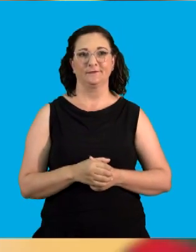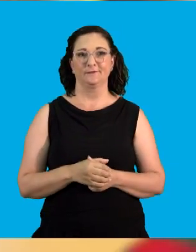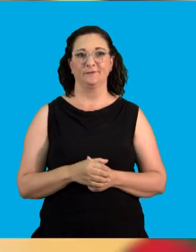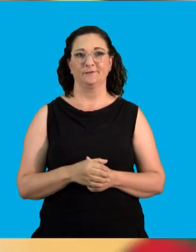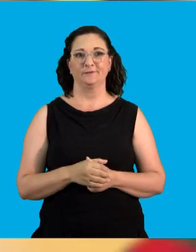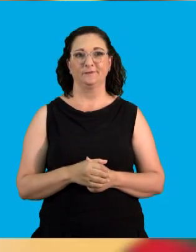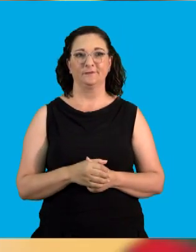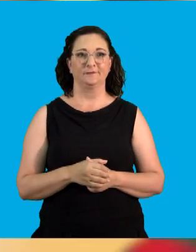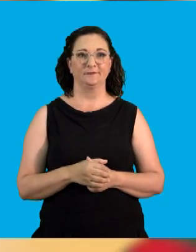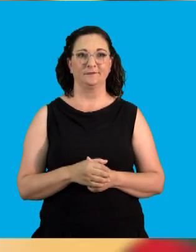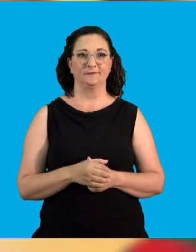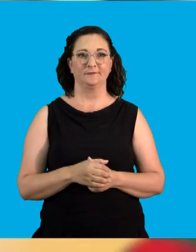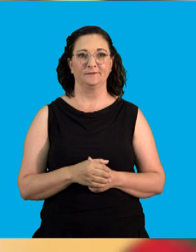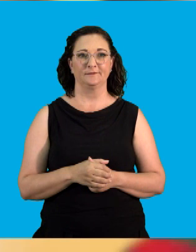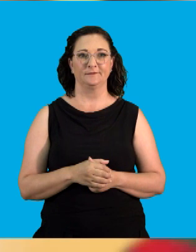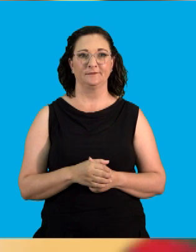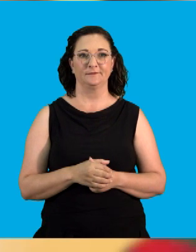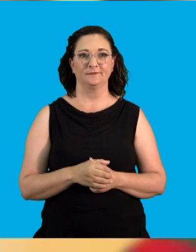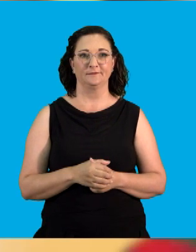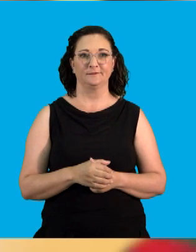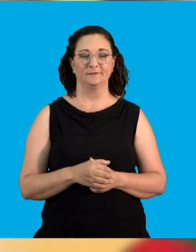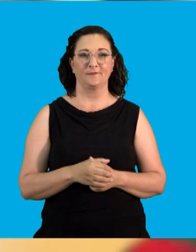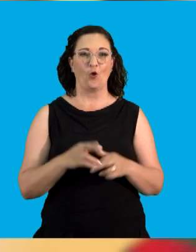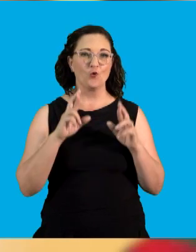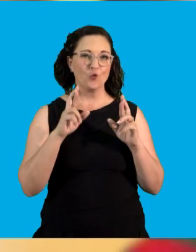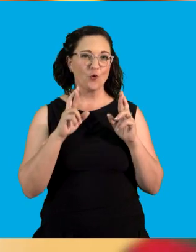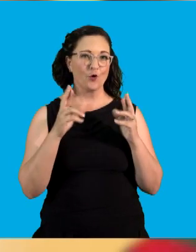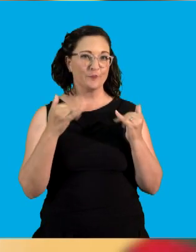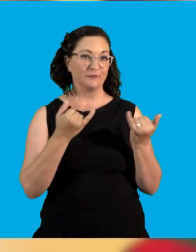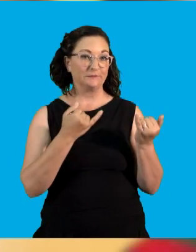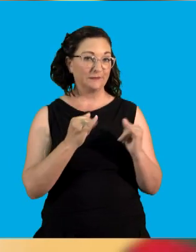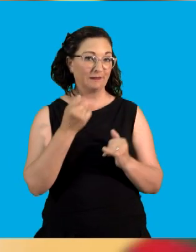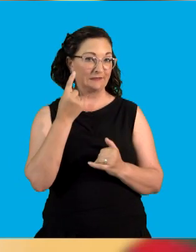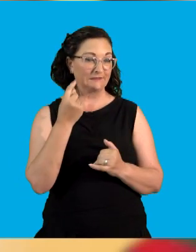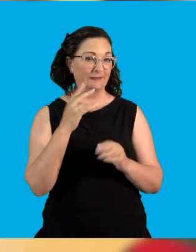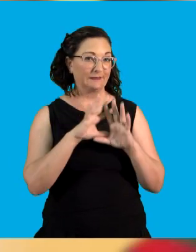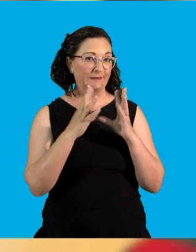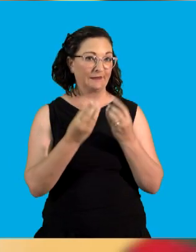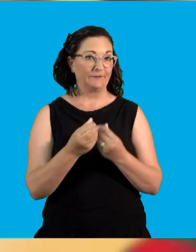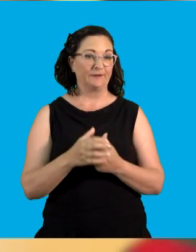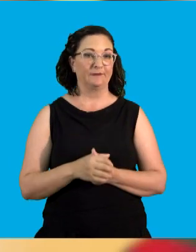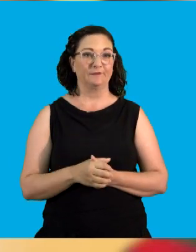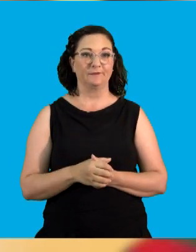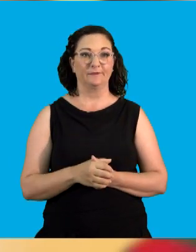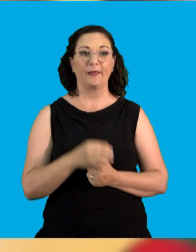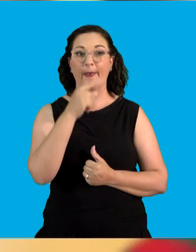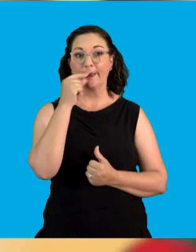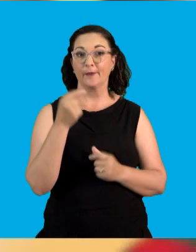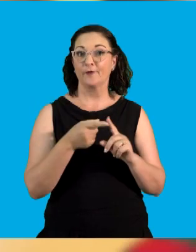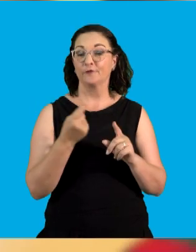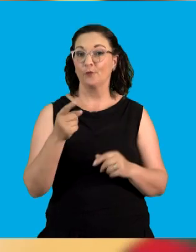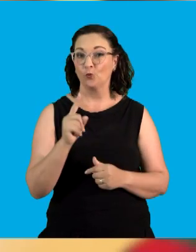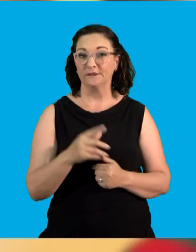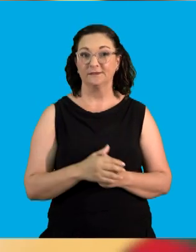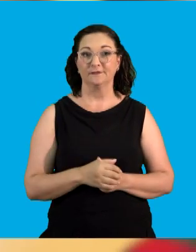came with the word Milky Way galaxy. All right, I hope we are still together there and we understand where the